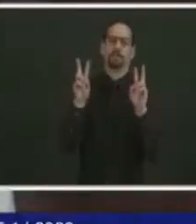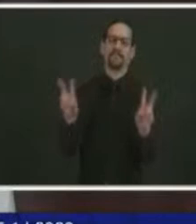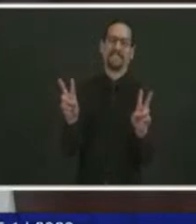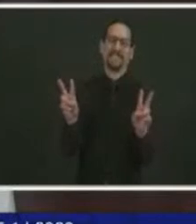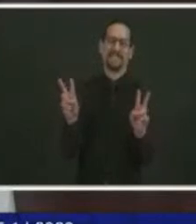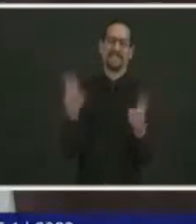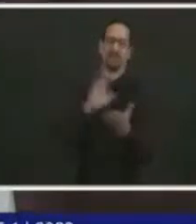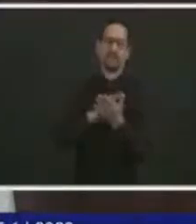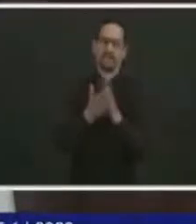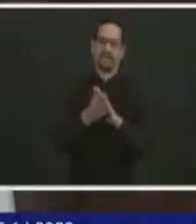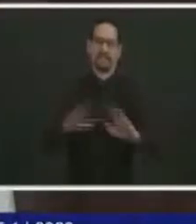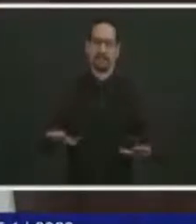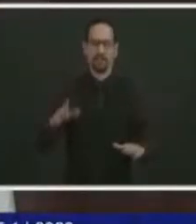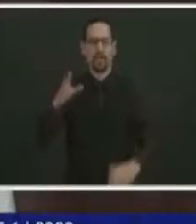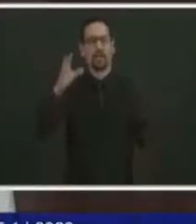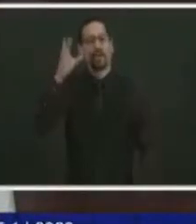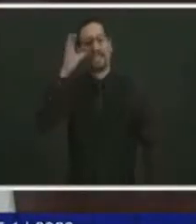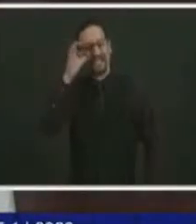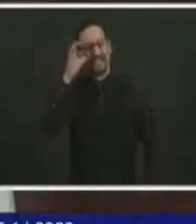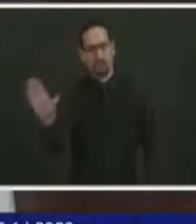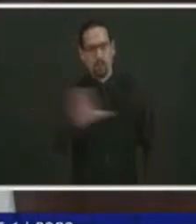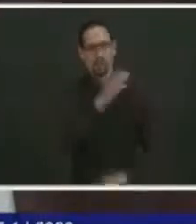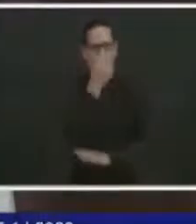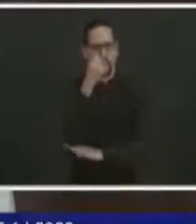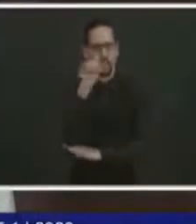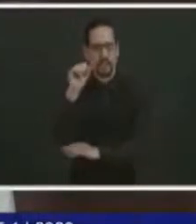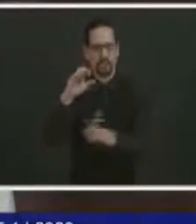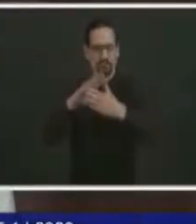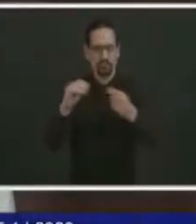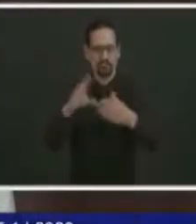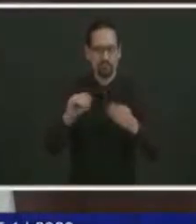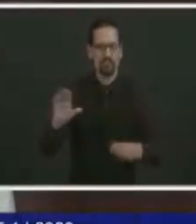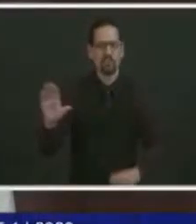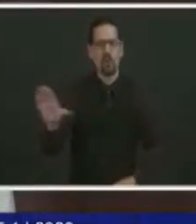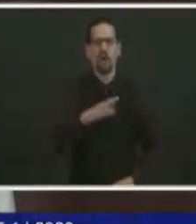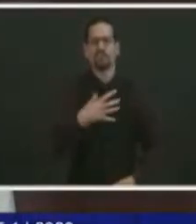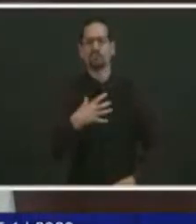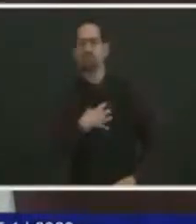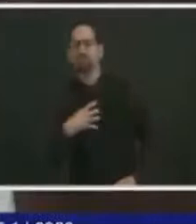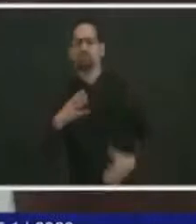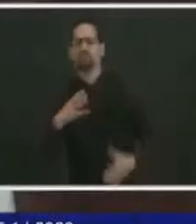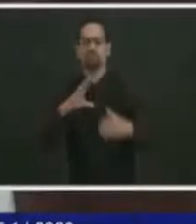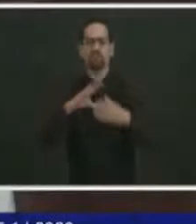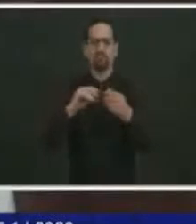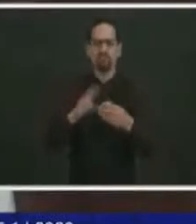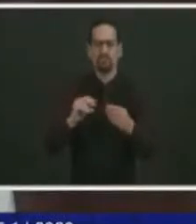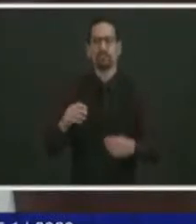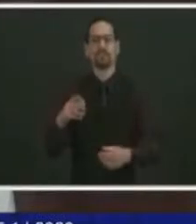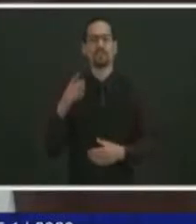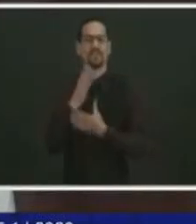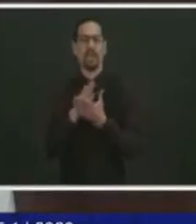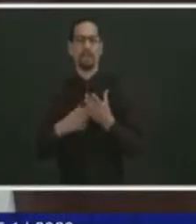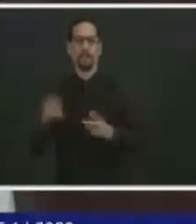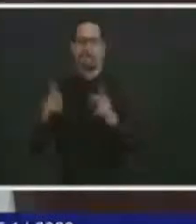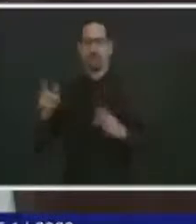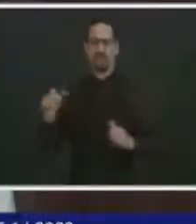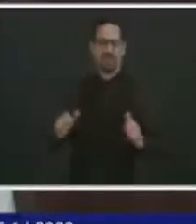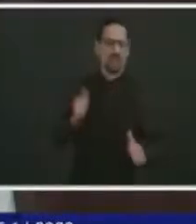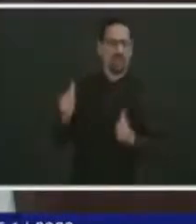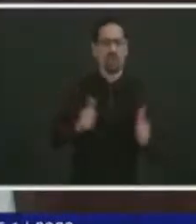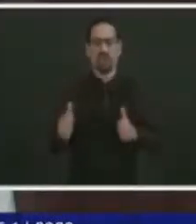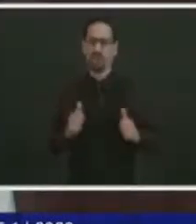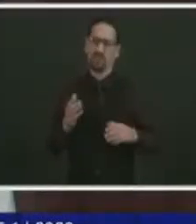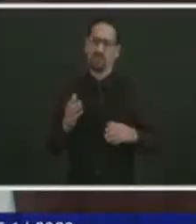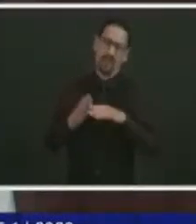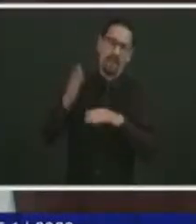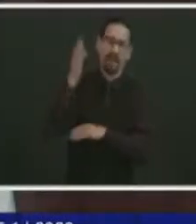I find rhetoric, which is overly aggressive, is actually not that productive and incites more